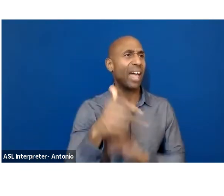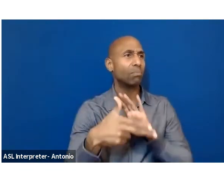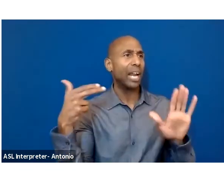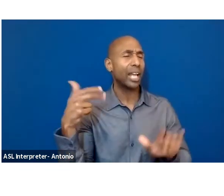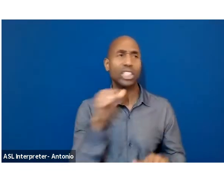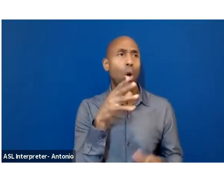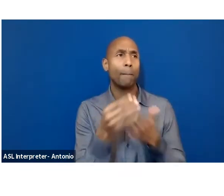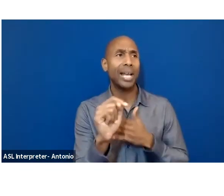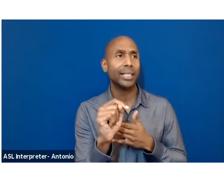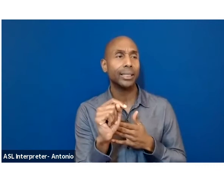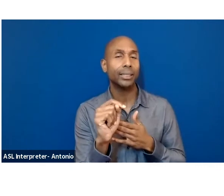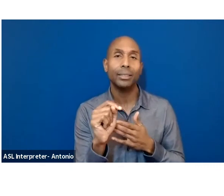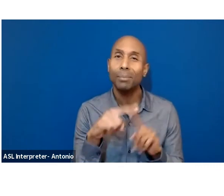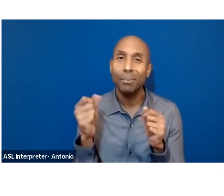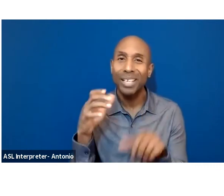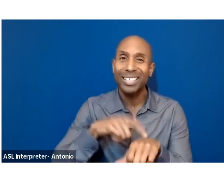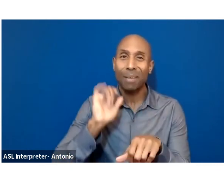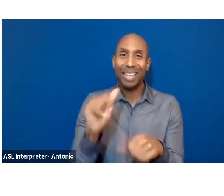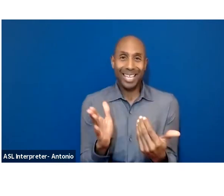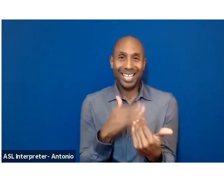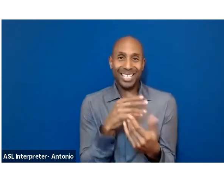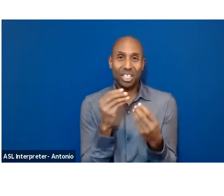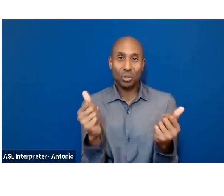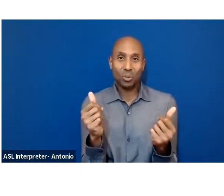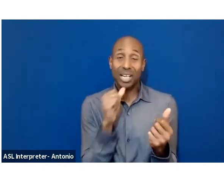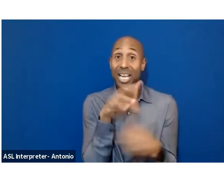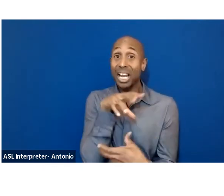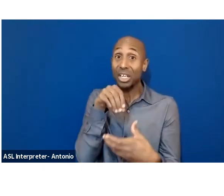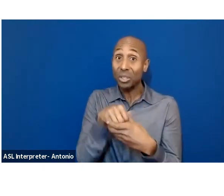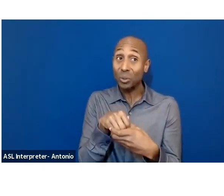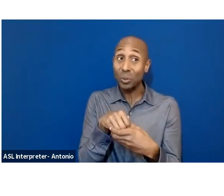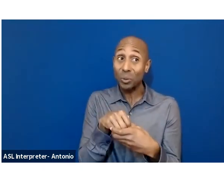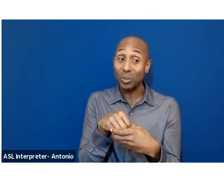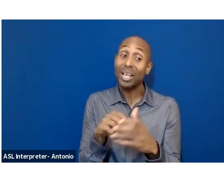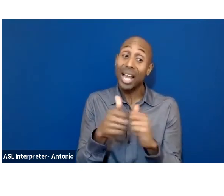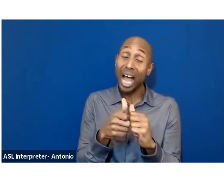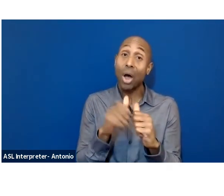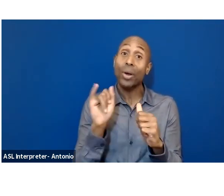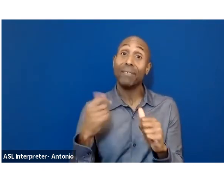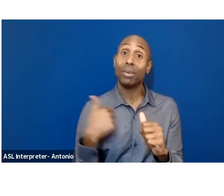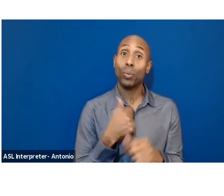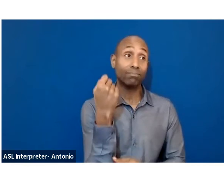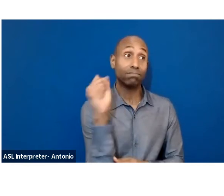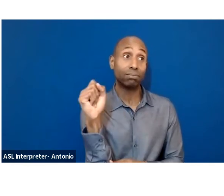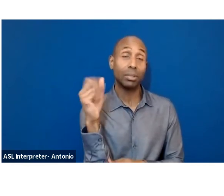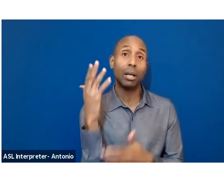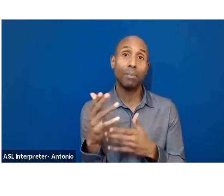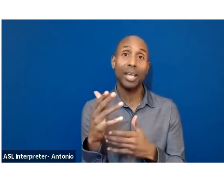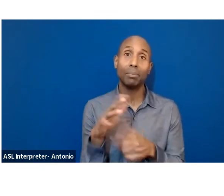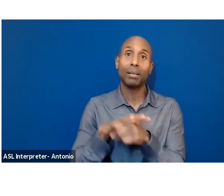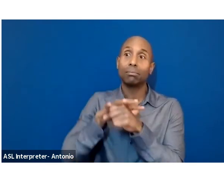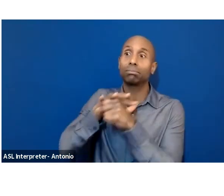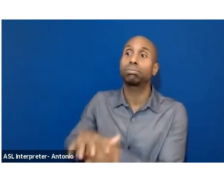account how that kind of boycott might put extra pressure on a garment factory or on garment